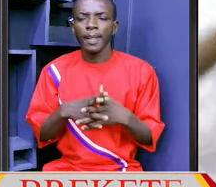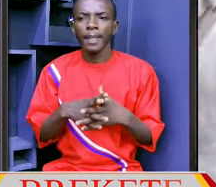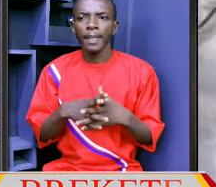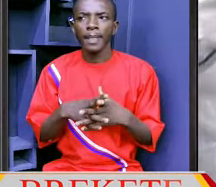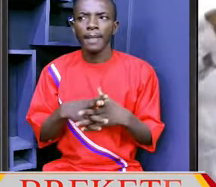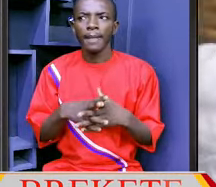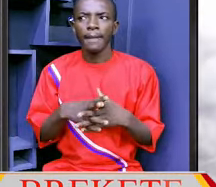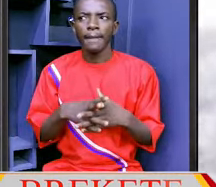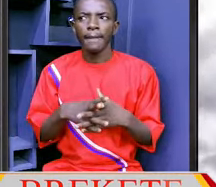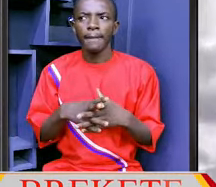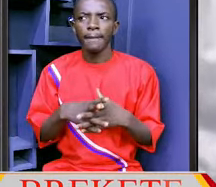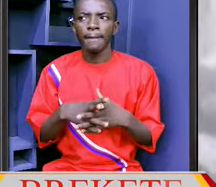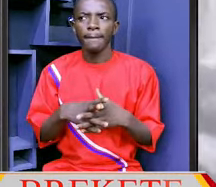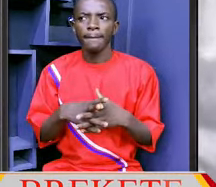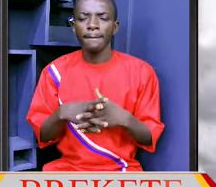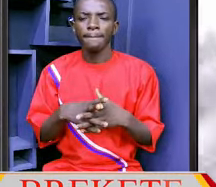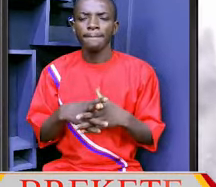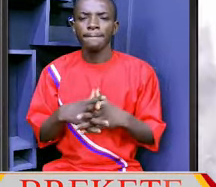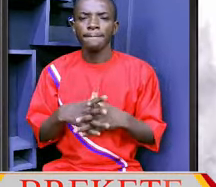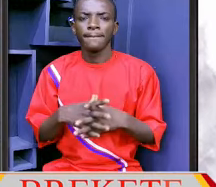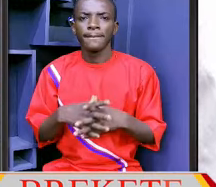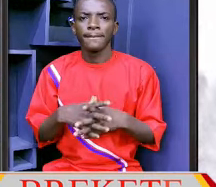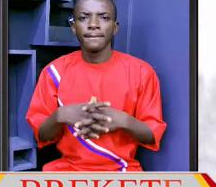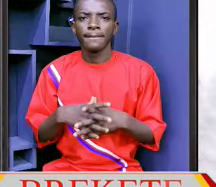Meh. Okay, it's only meh, not meh, meh.